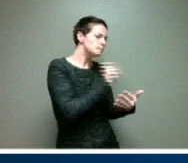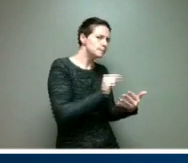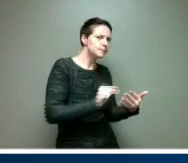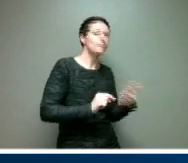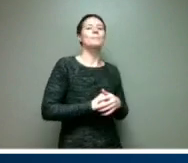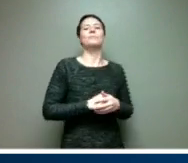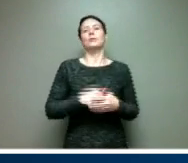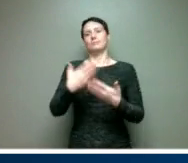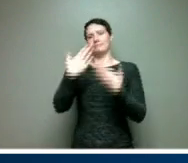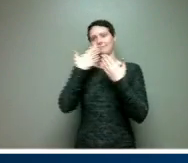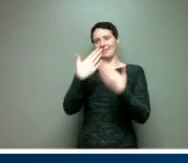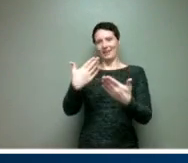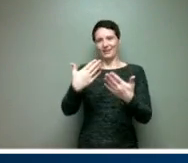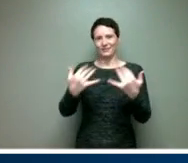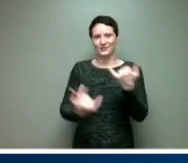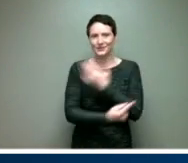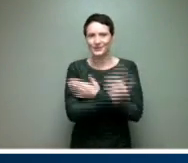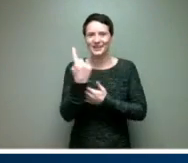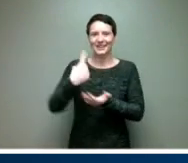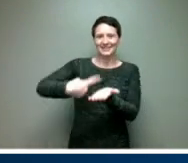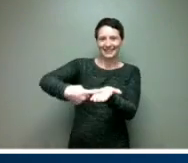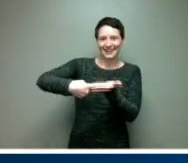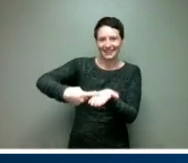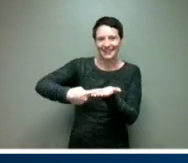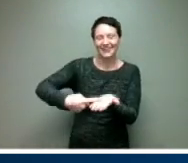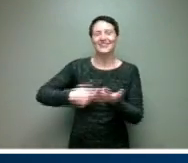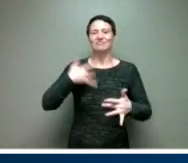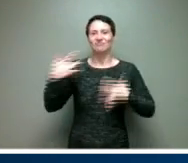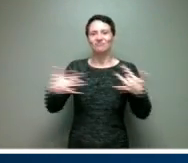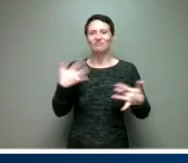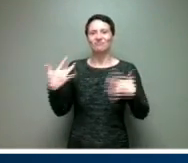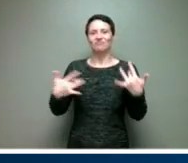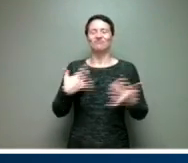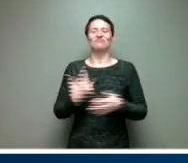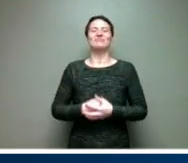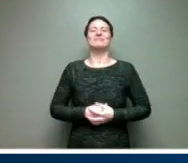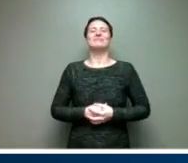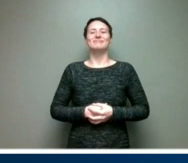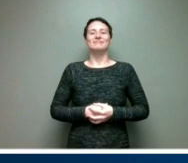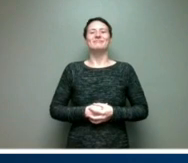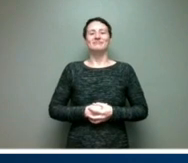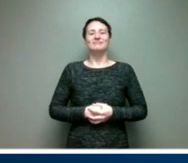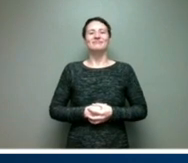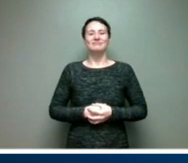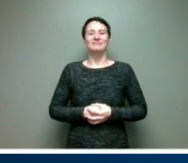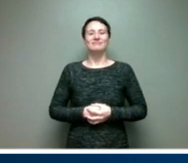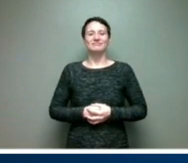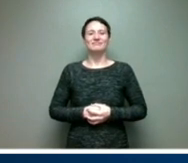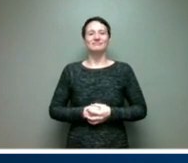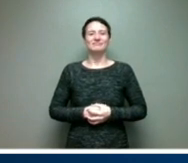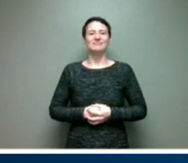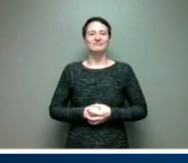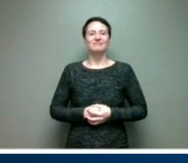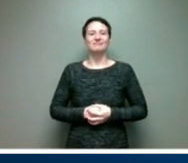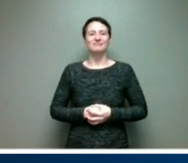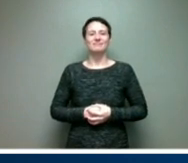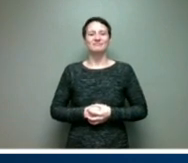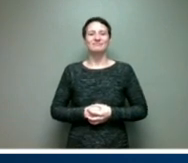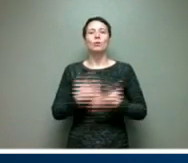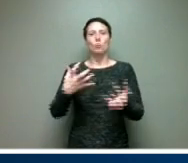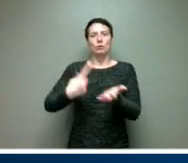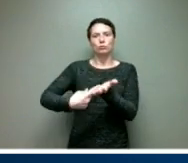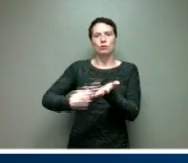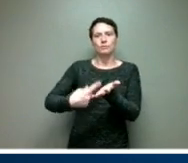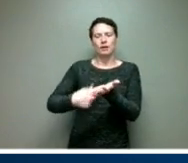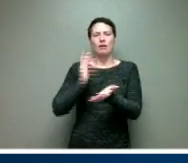We're ready to discuss what we're doing, the future of this work, and also the community and how well the community